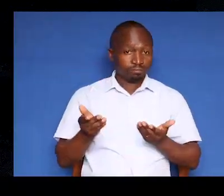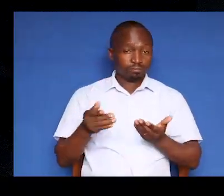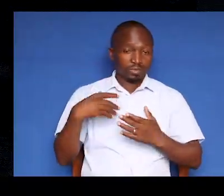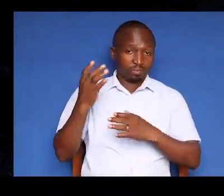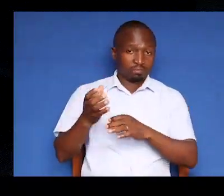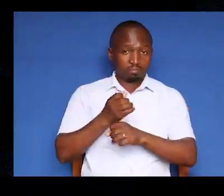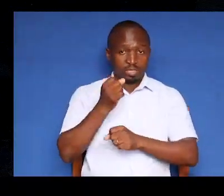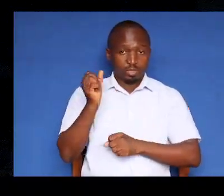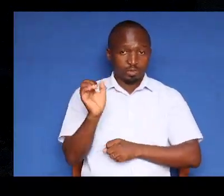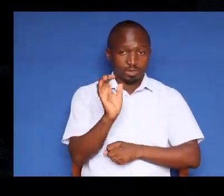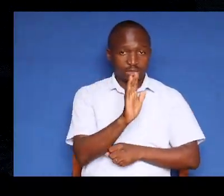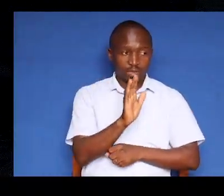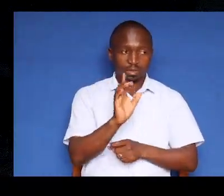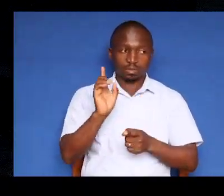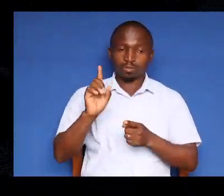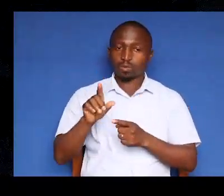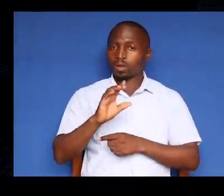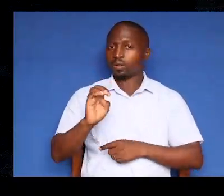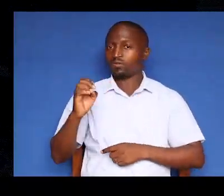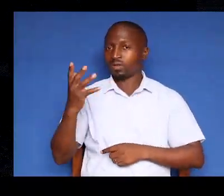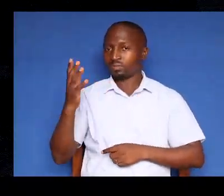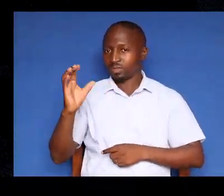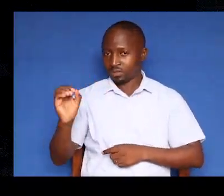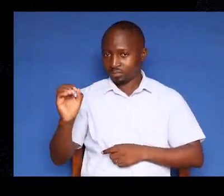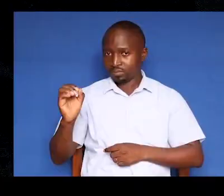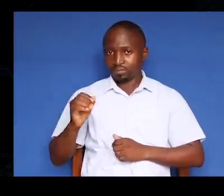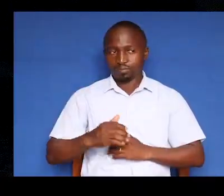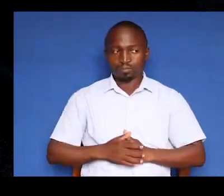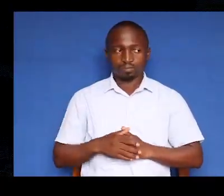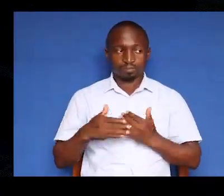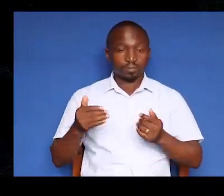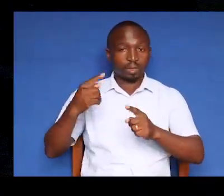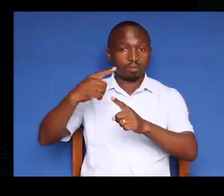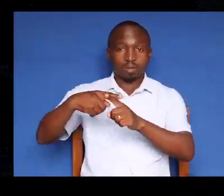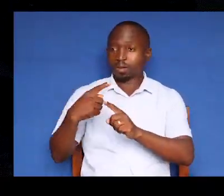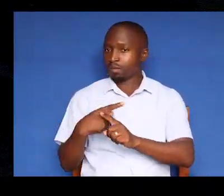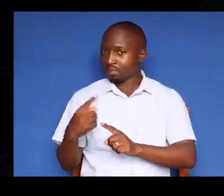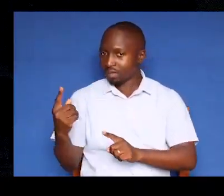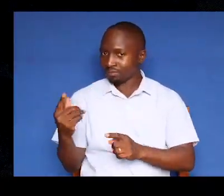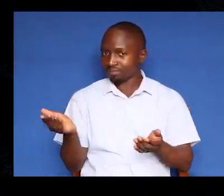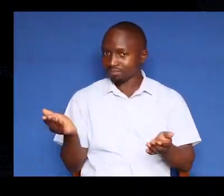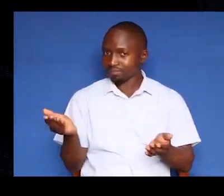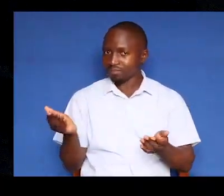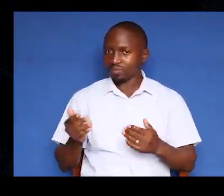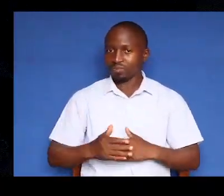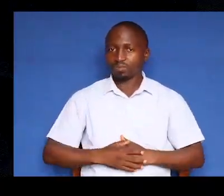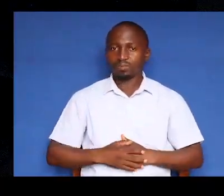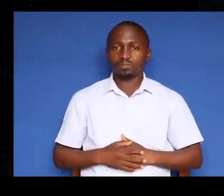his income was 50,000. Times 100% here,